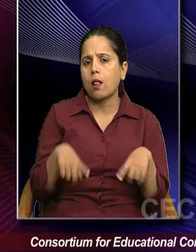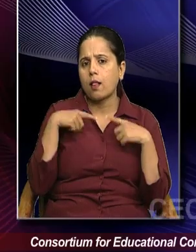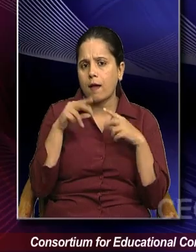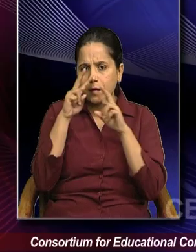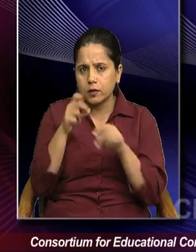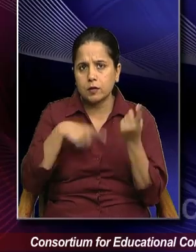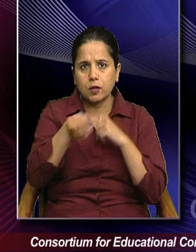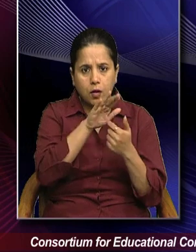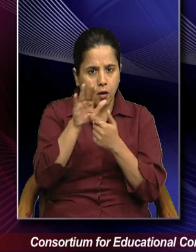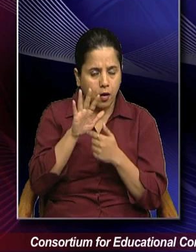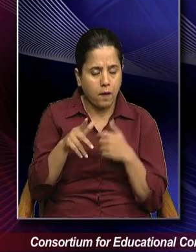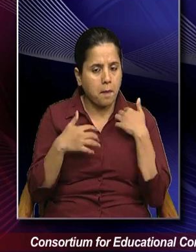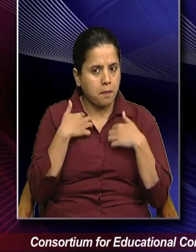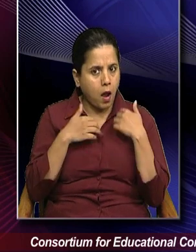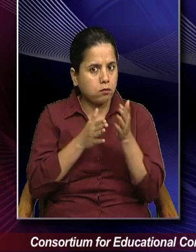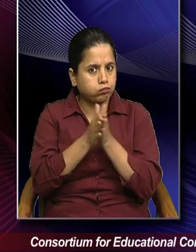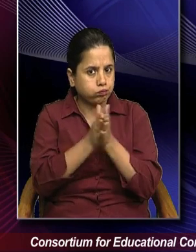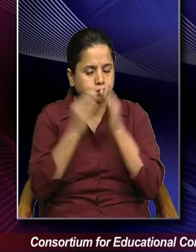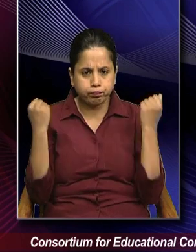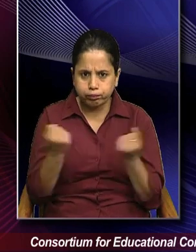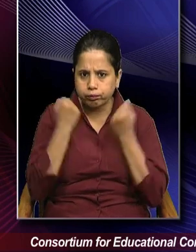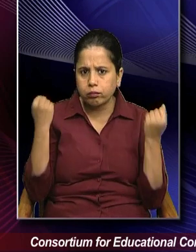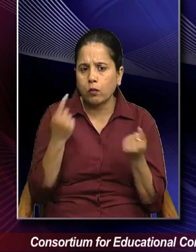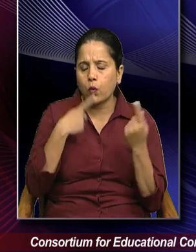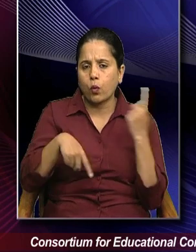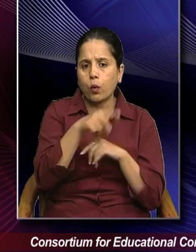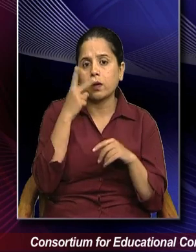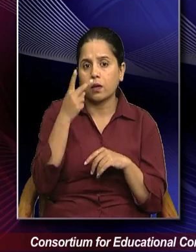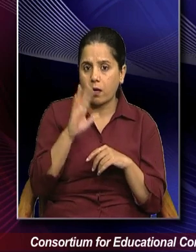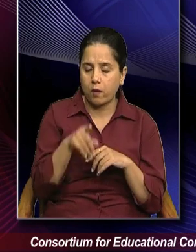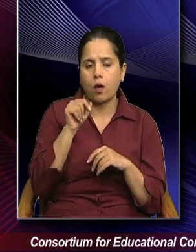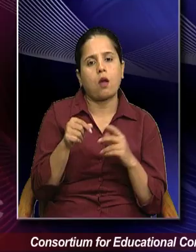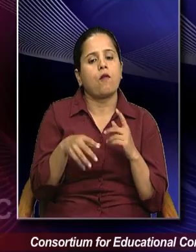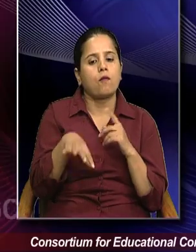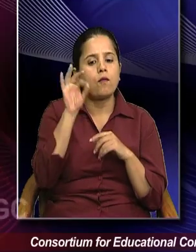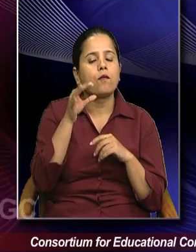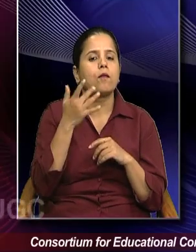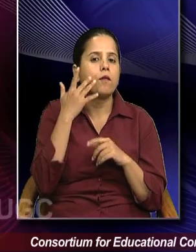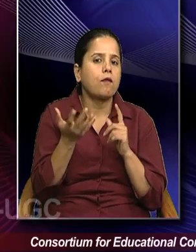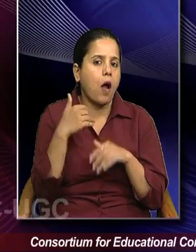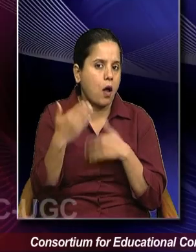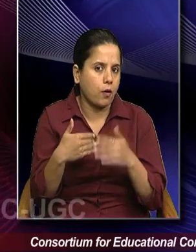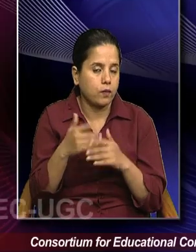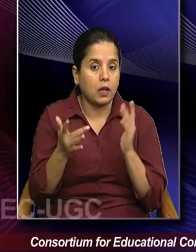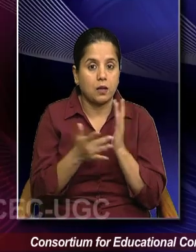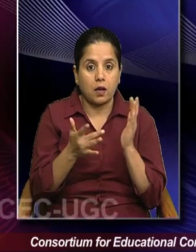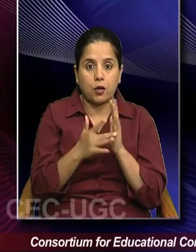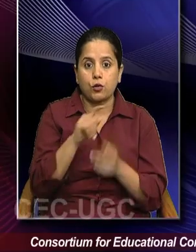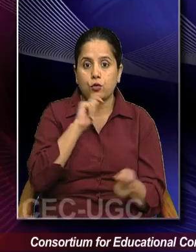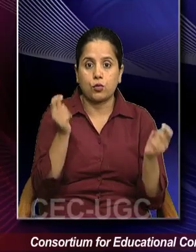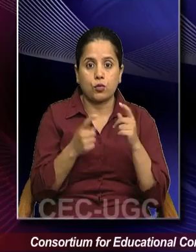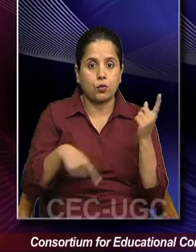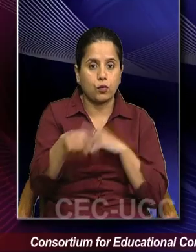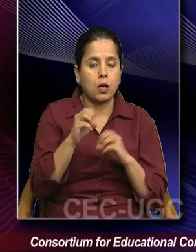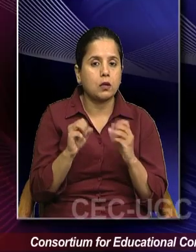researchers, showing the passion and hard work that go into its discovery. Technological transfer